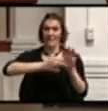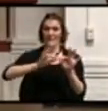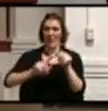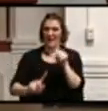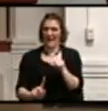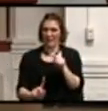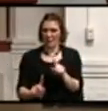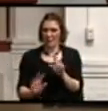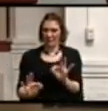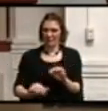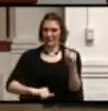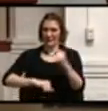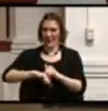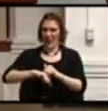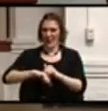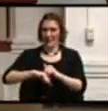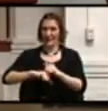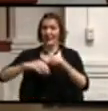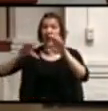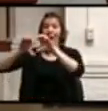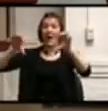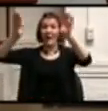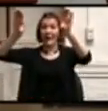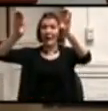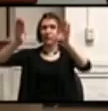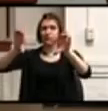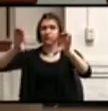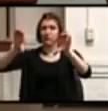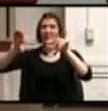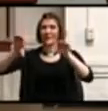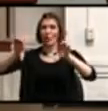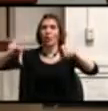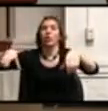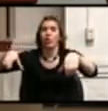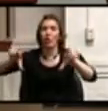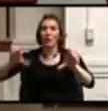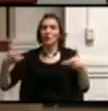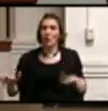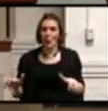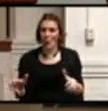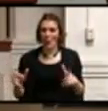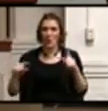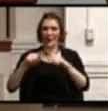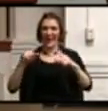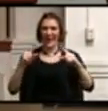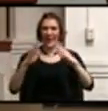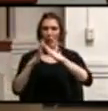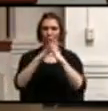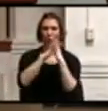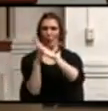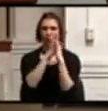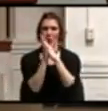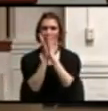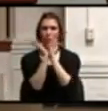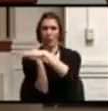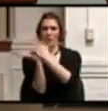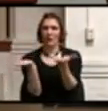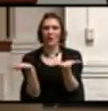foundation load is, that doesn't then press against the foundation of the town hall, and push it